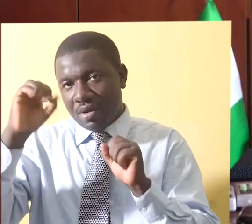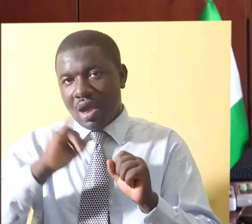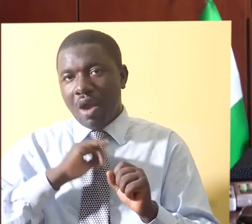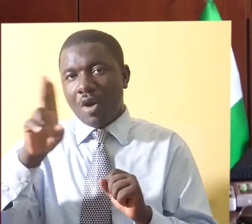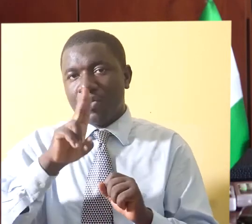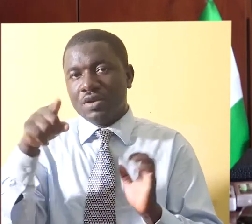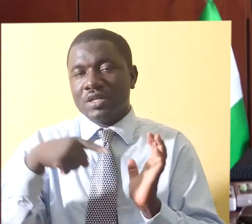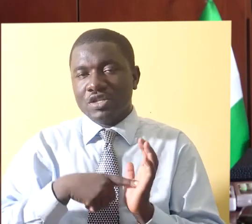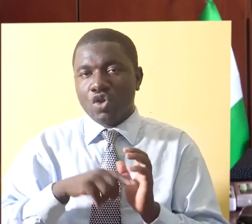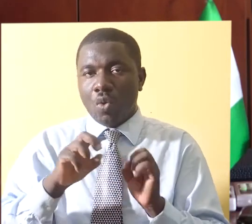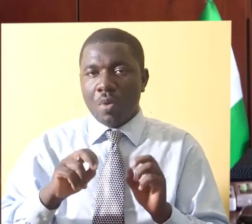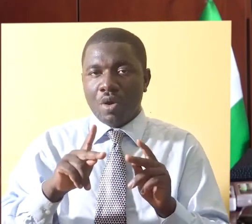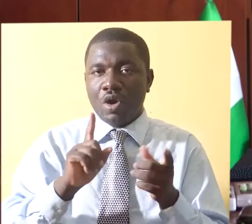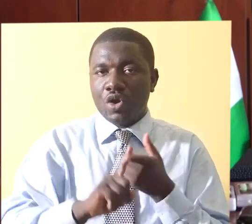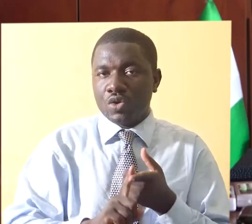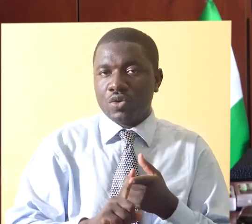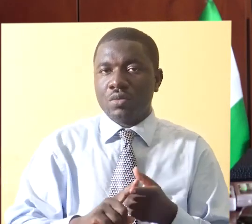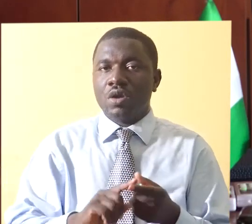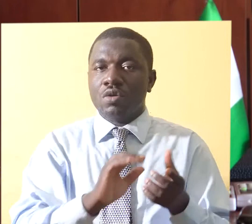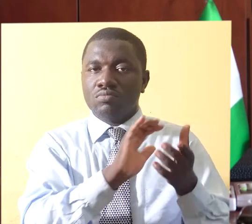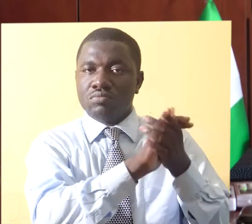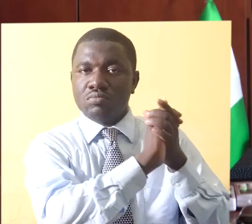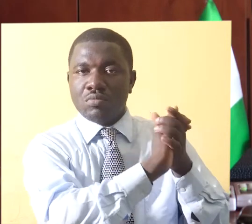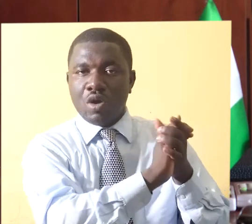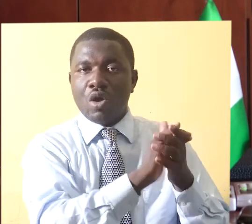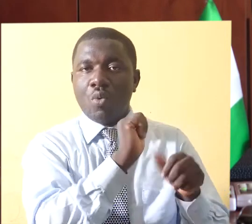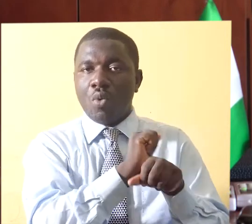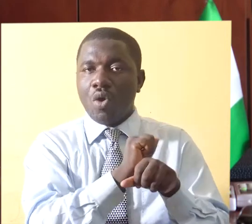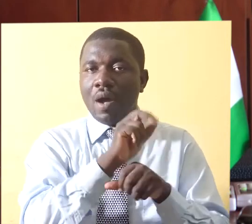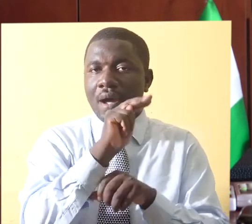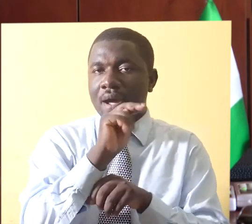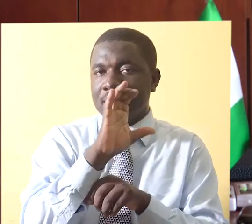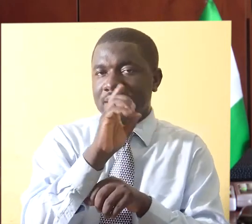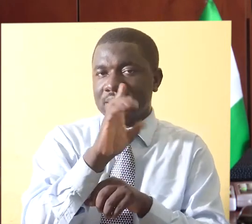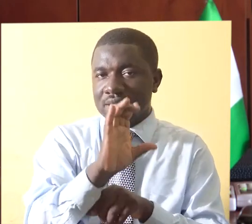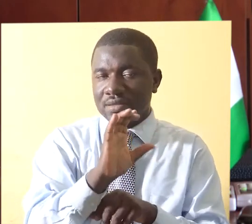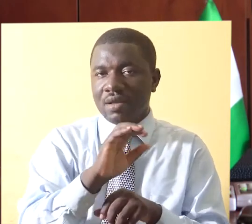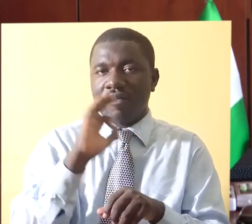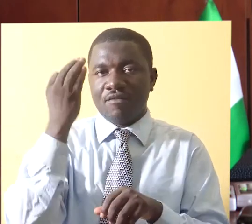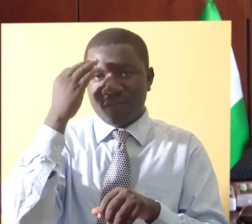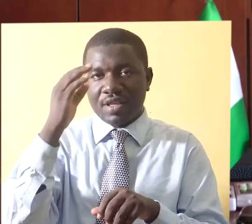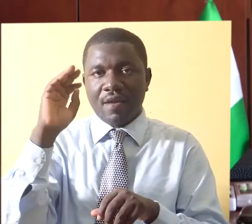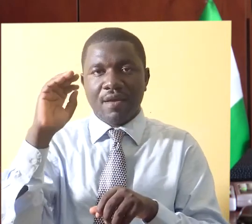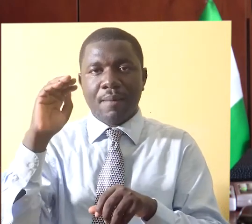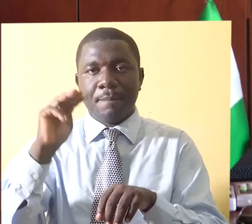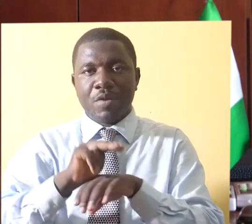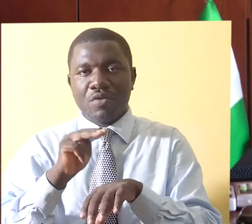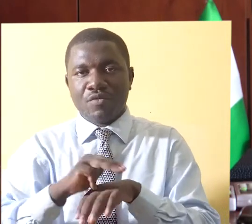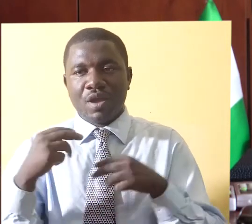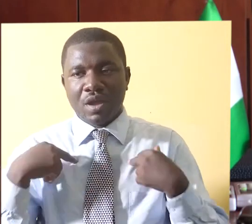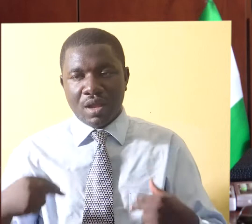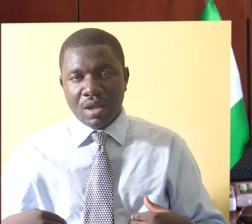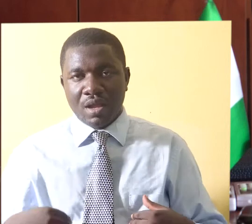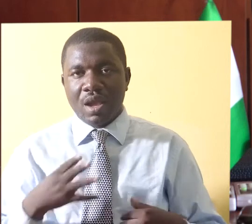medium to commend the work of NCDC, the Federal Ministry of Health, Presidential